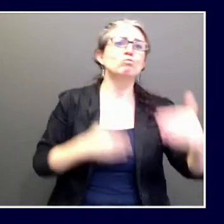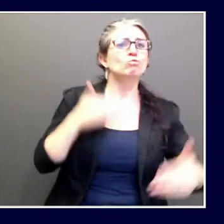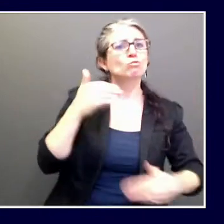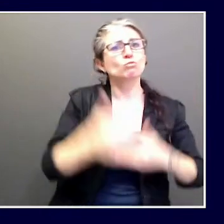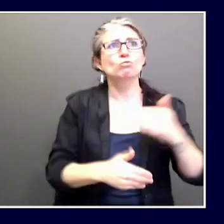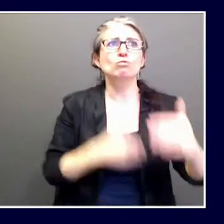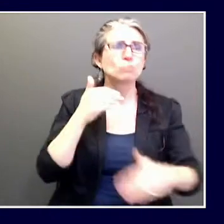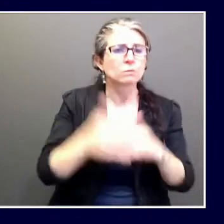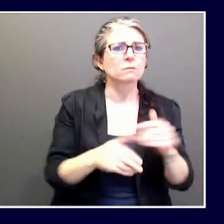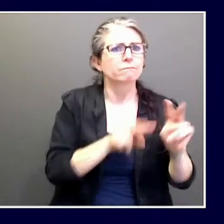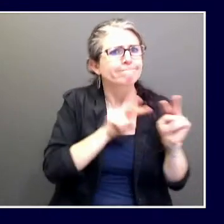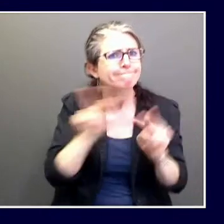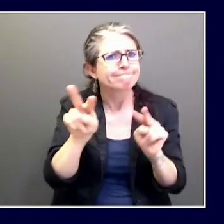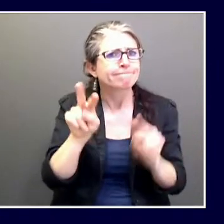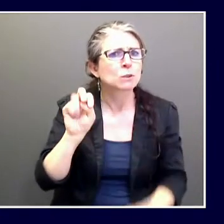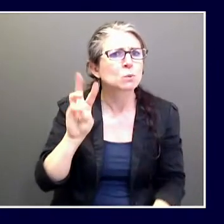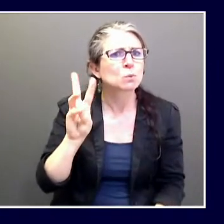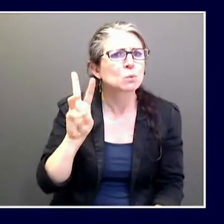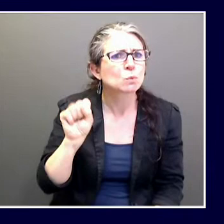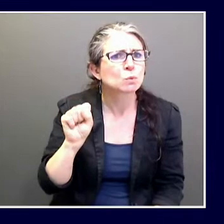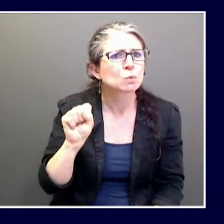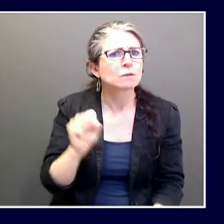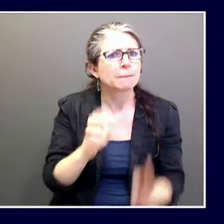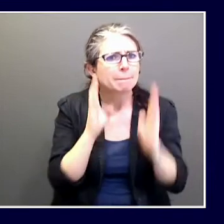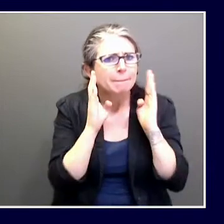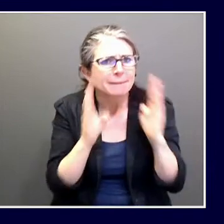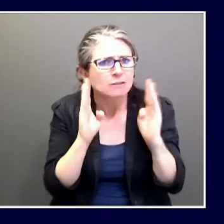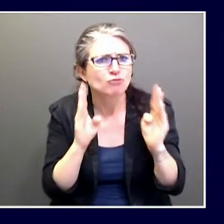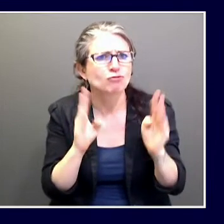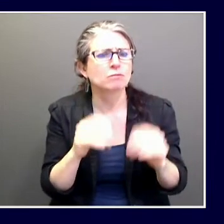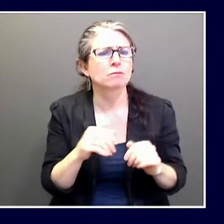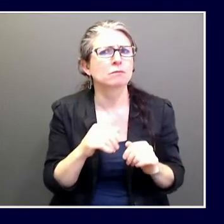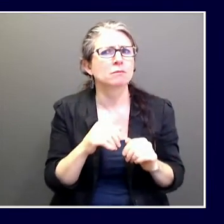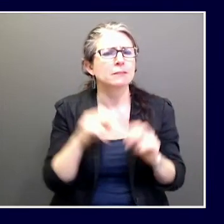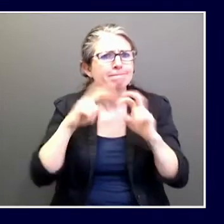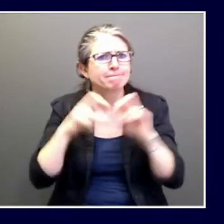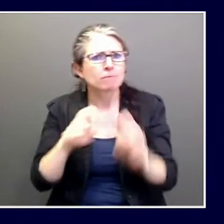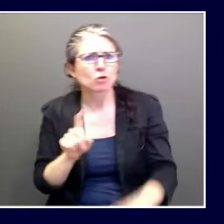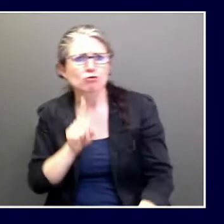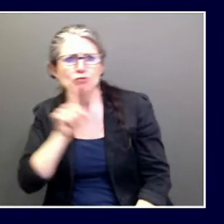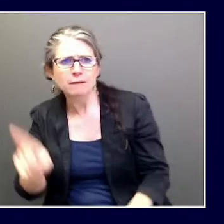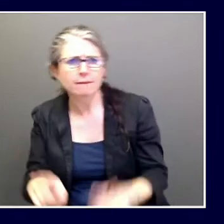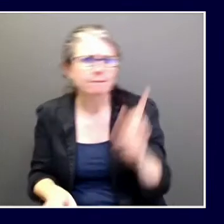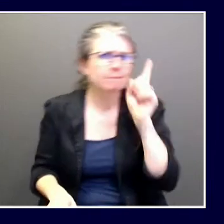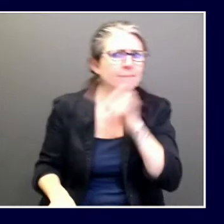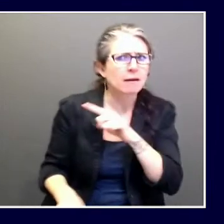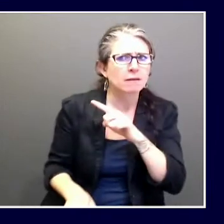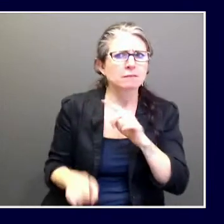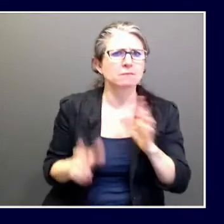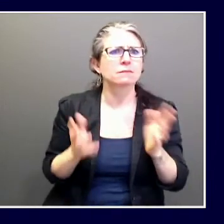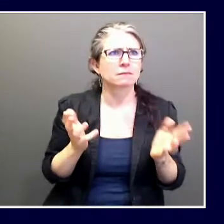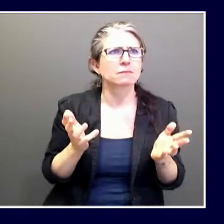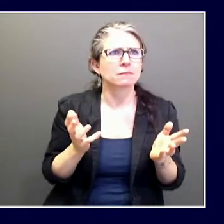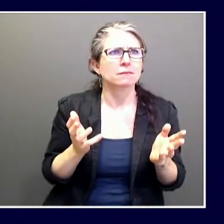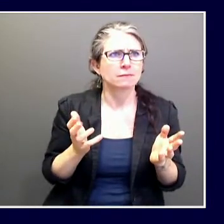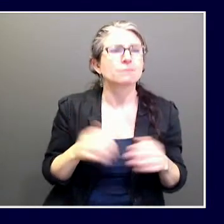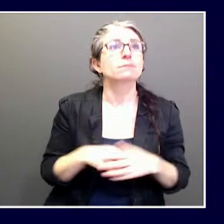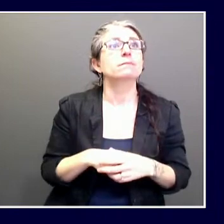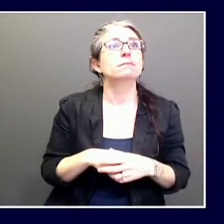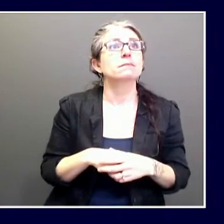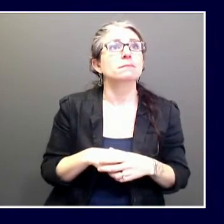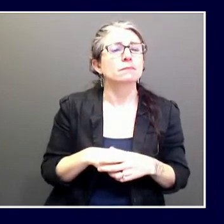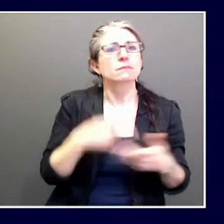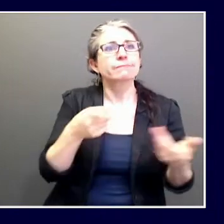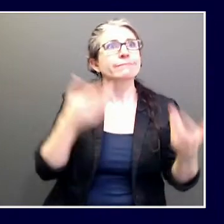information. We don't know yet what the data will tell us or when those data will be ready, but we don't need